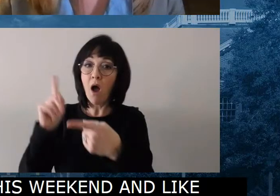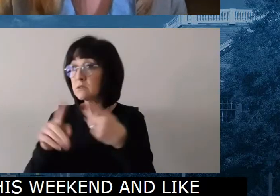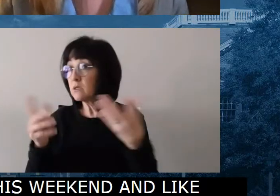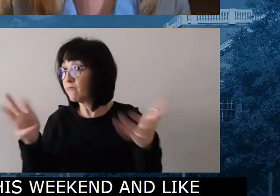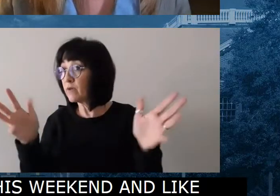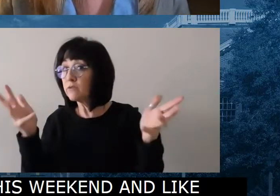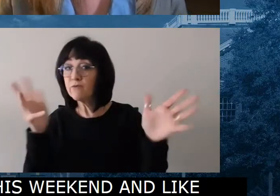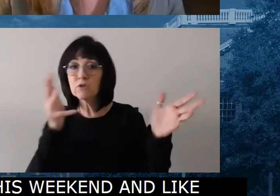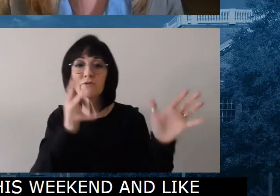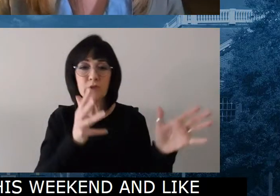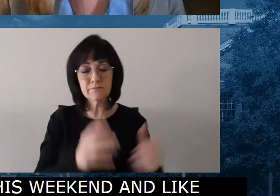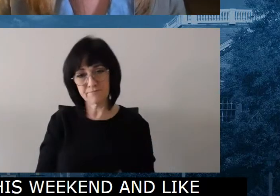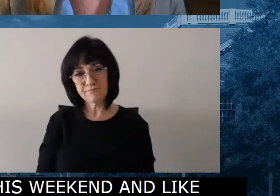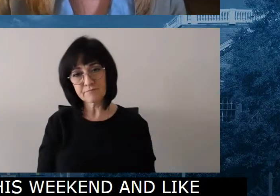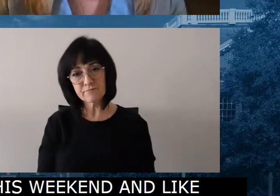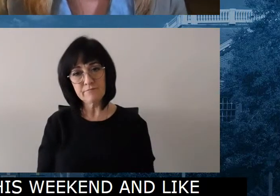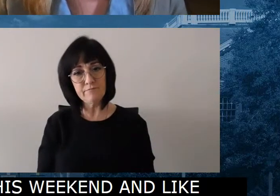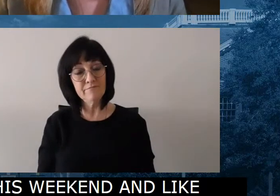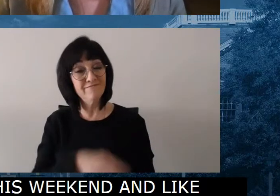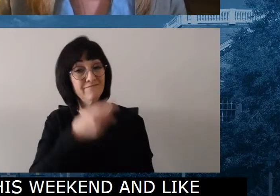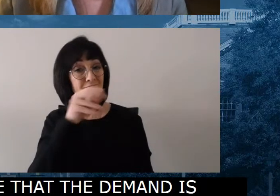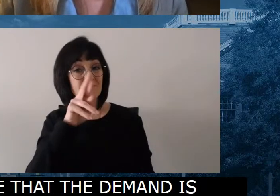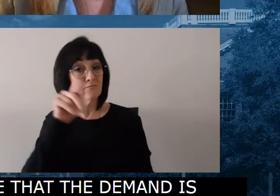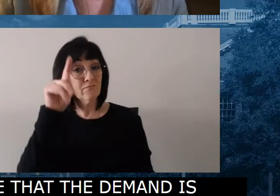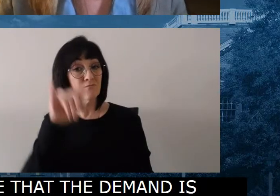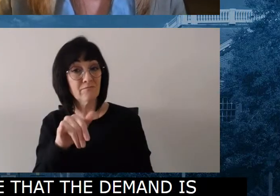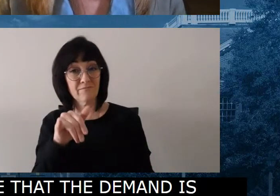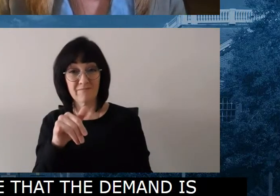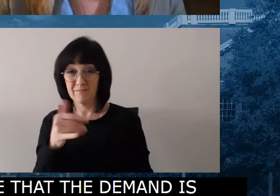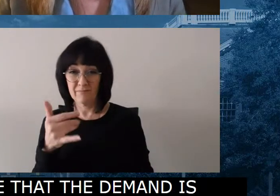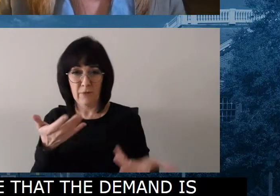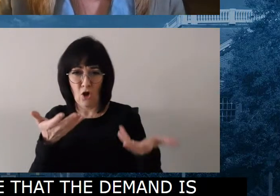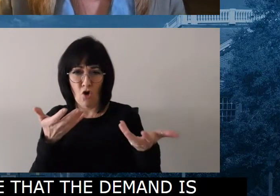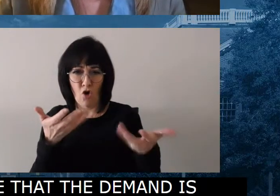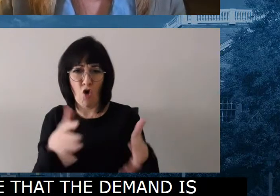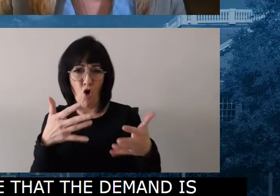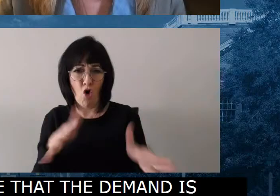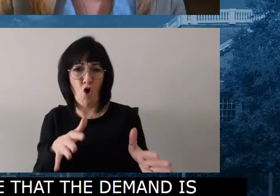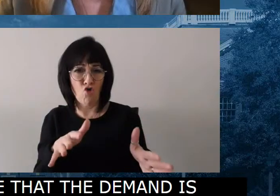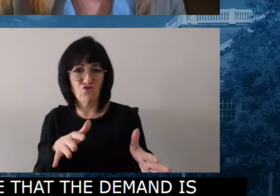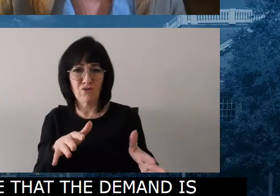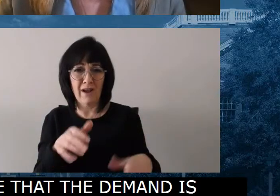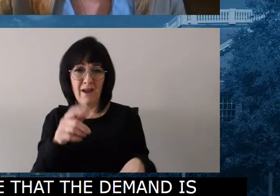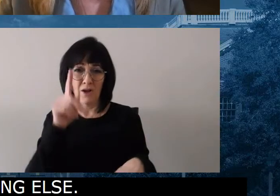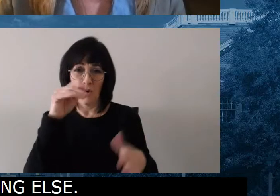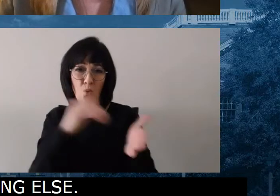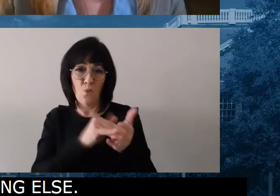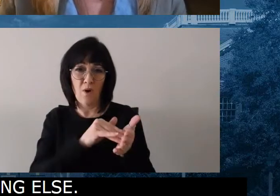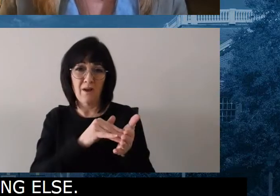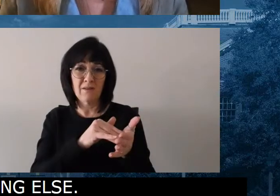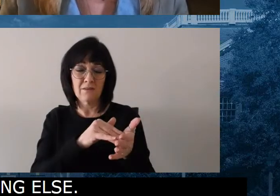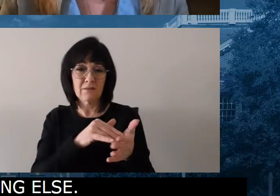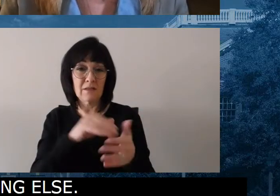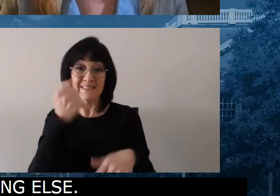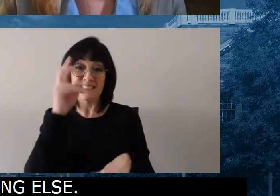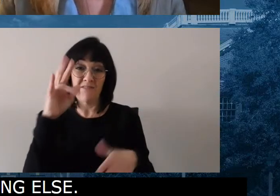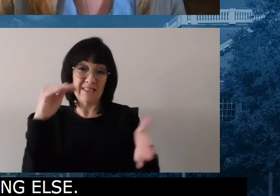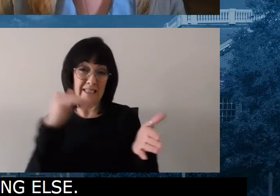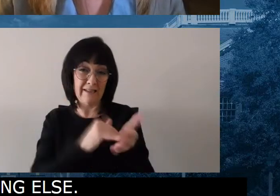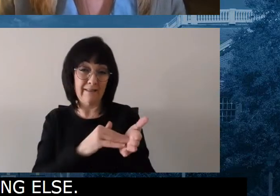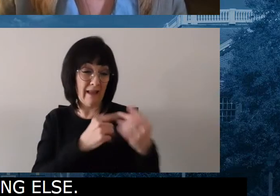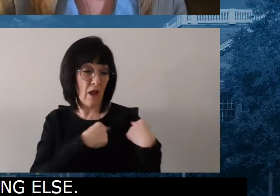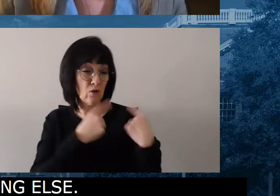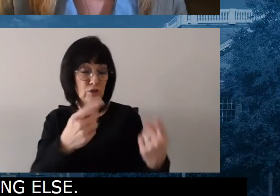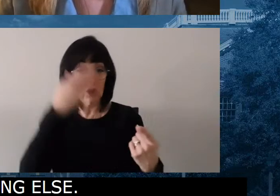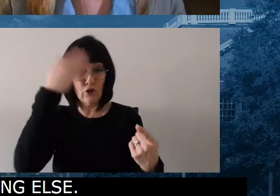I'll just say, I think the fact that we've vaccinated over 17,000 frontline and essential employees over the last